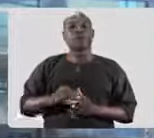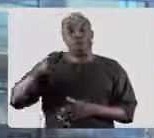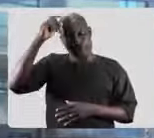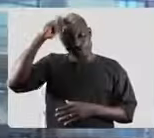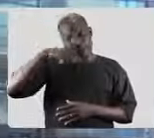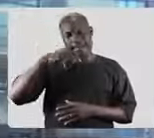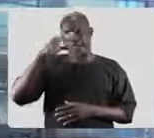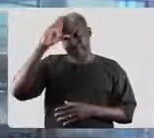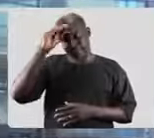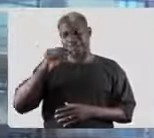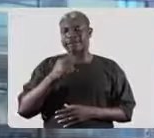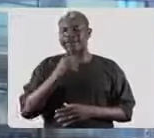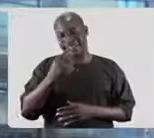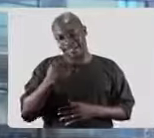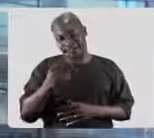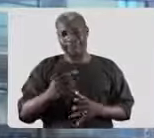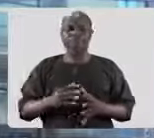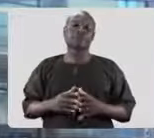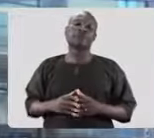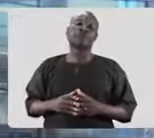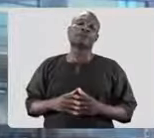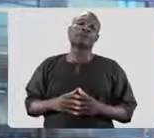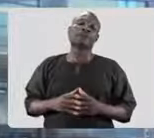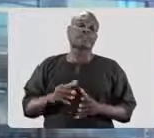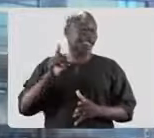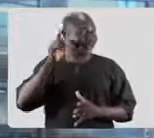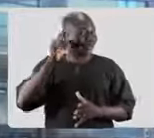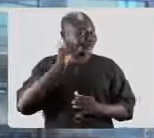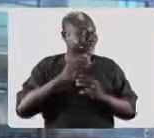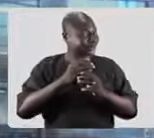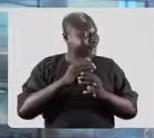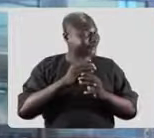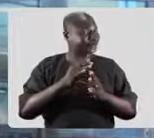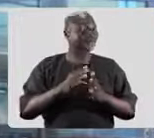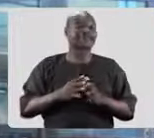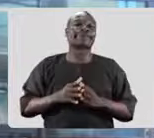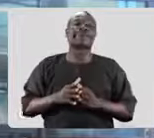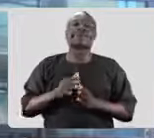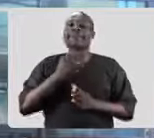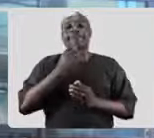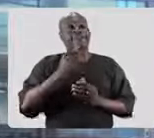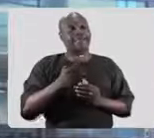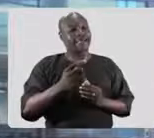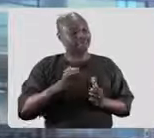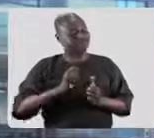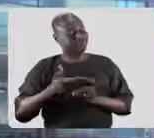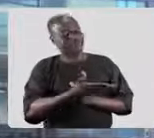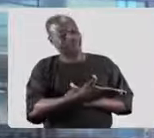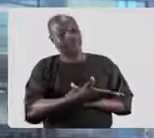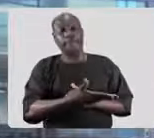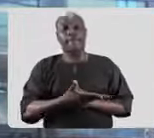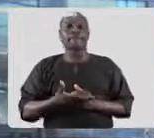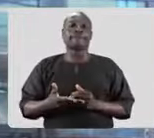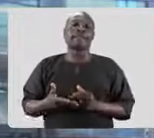akwa okaye edefa ewudie hunie na tie sasemi wo se these